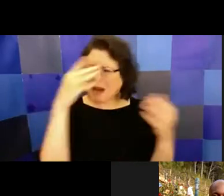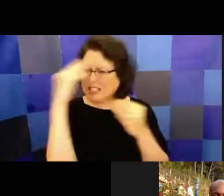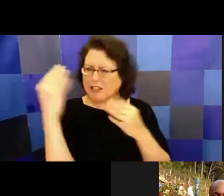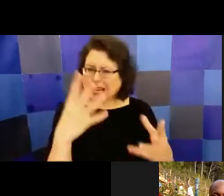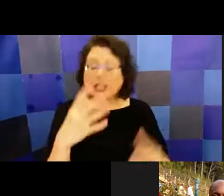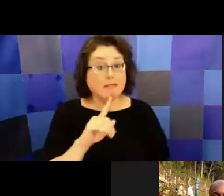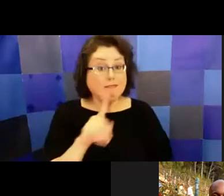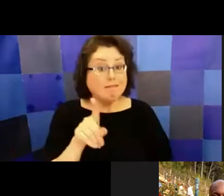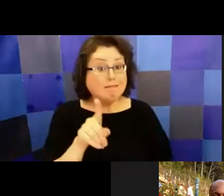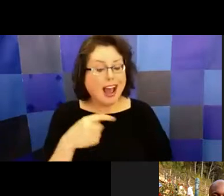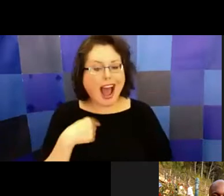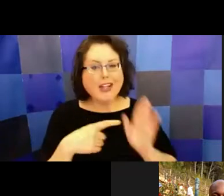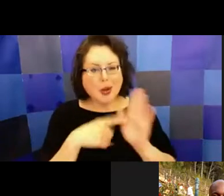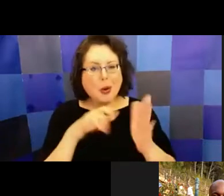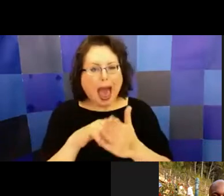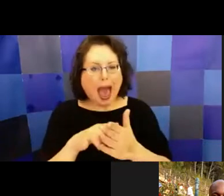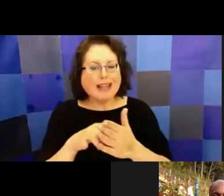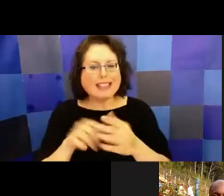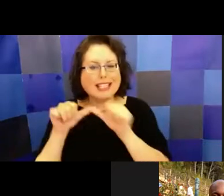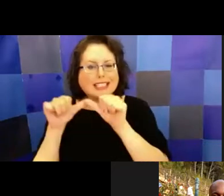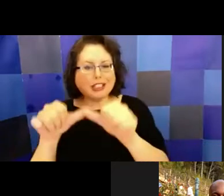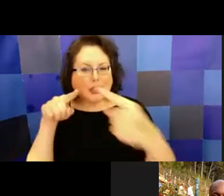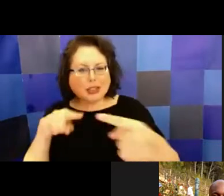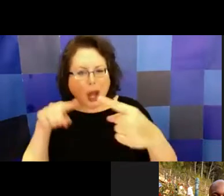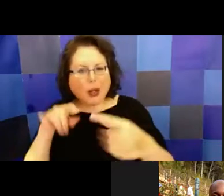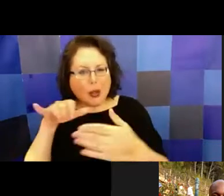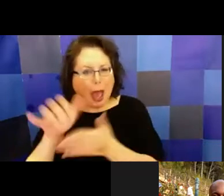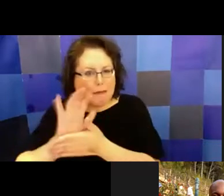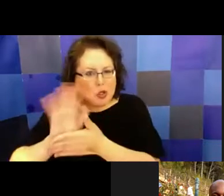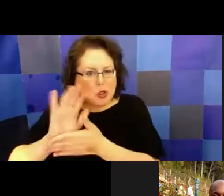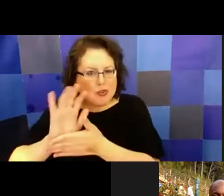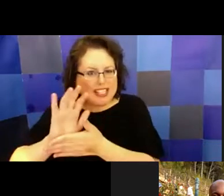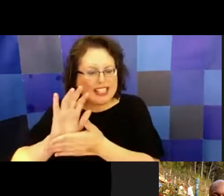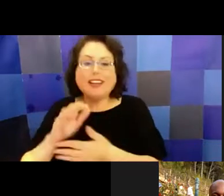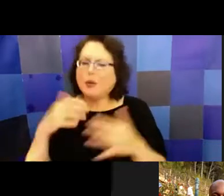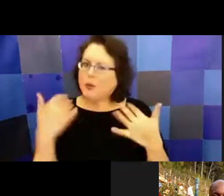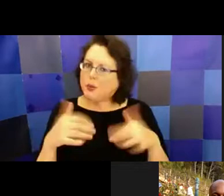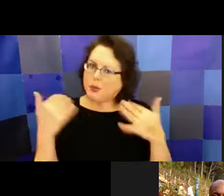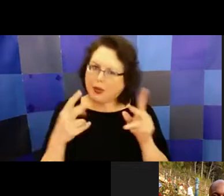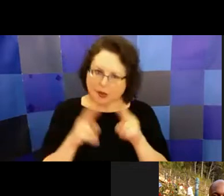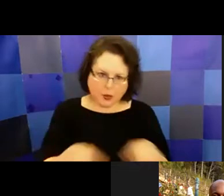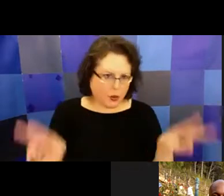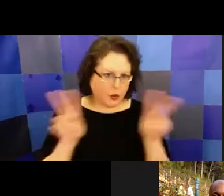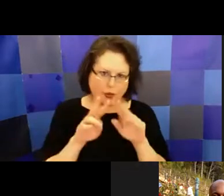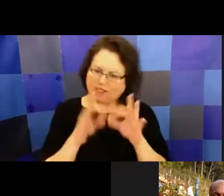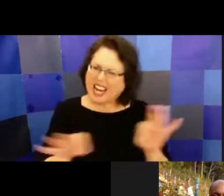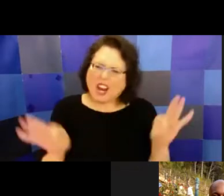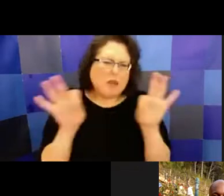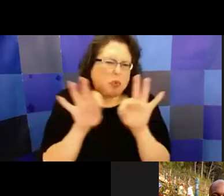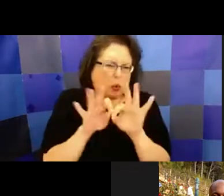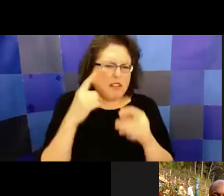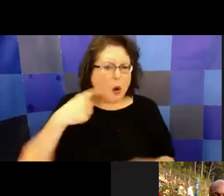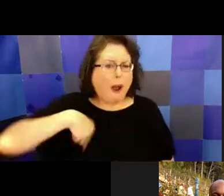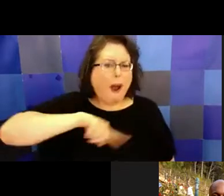the Luda Continua video. So important, I think, for those of us who